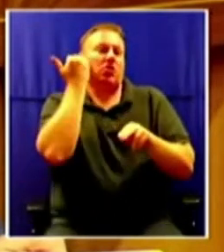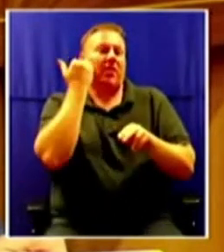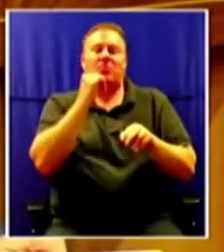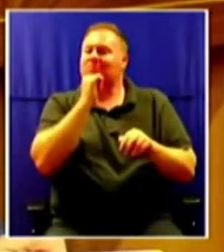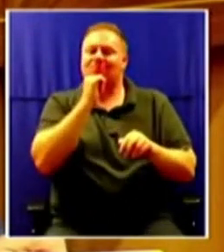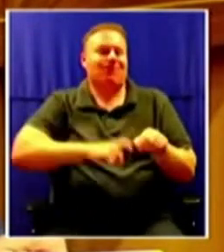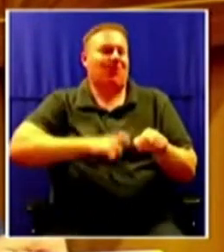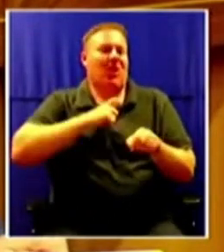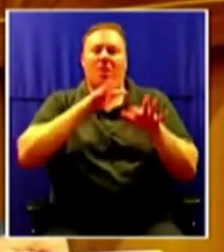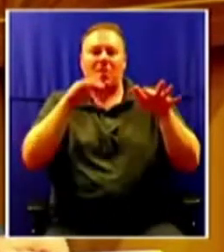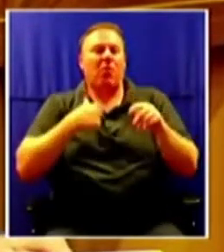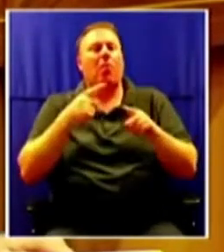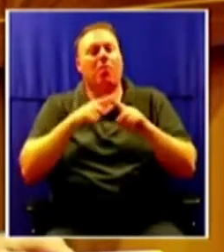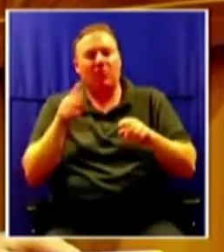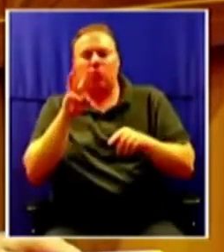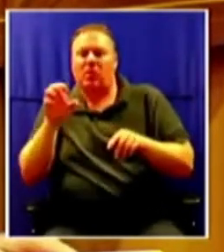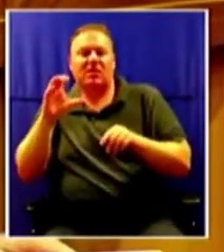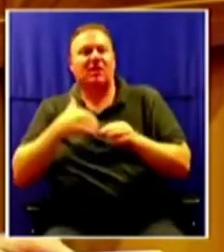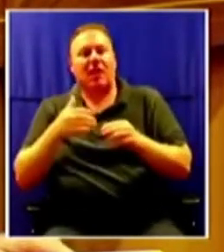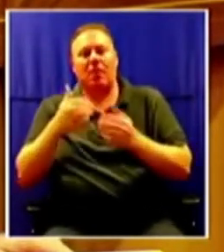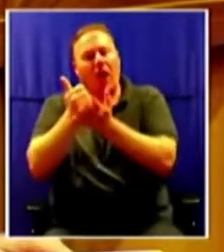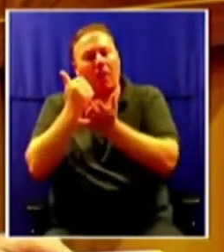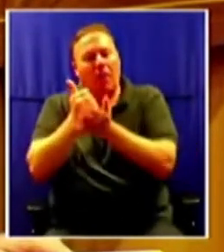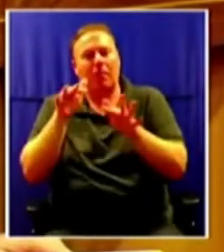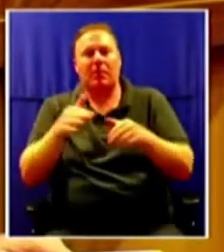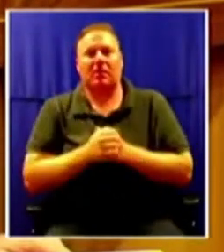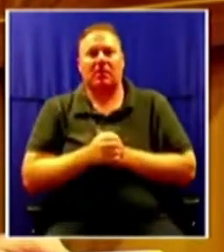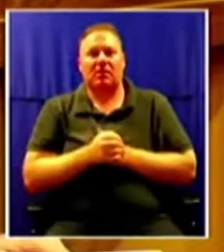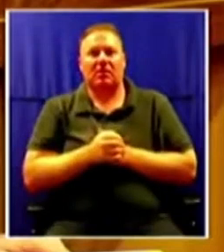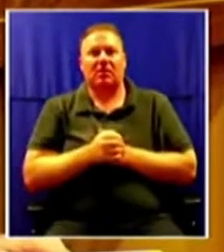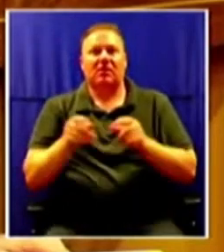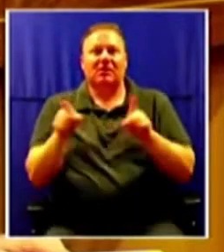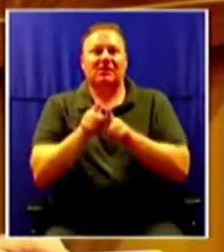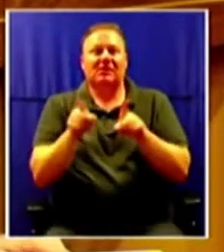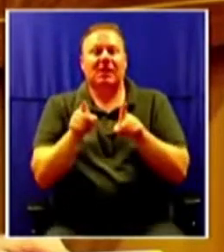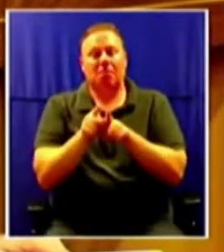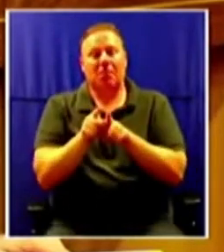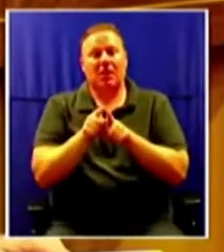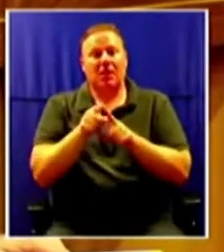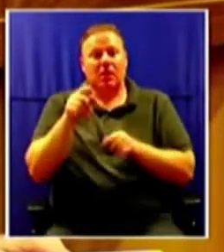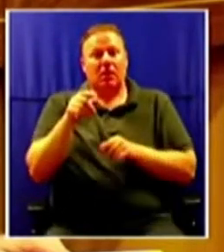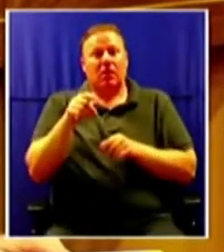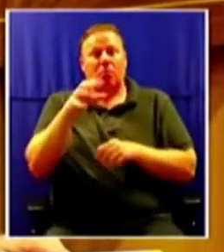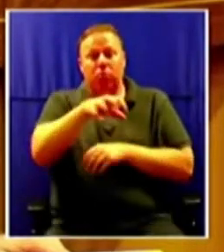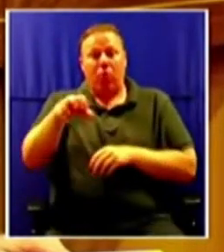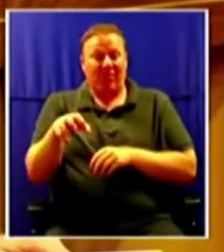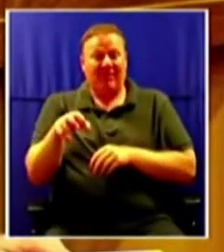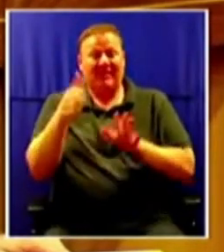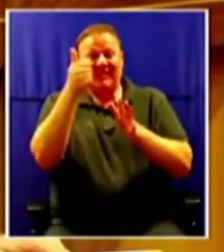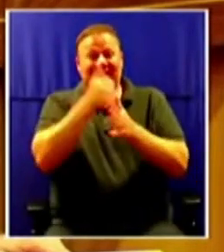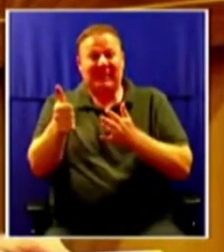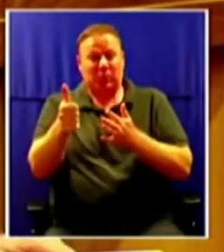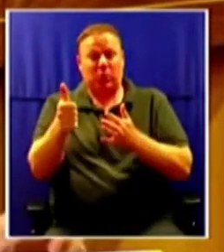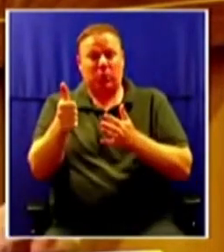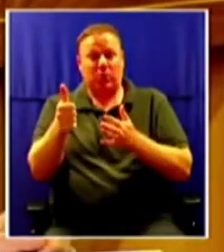citizens. How can you argue with a record where a province builds a state-of-the-art hospital in 6 weeks?